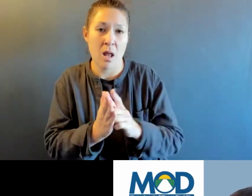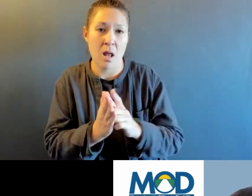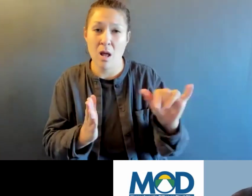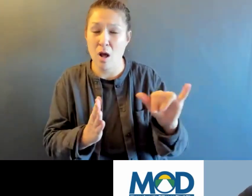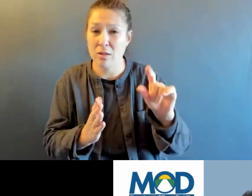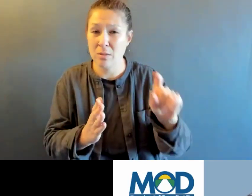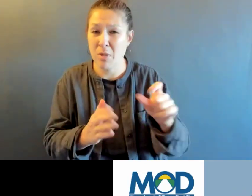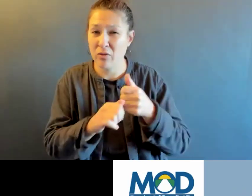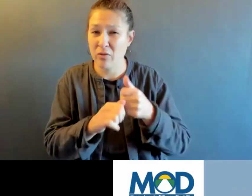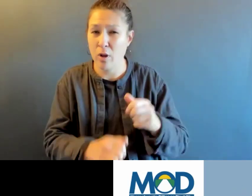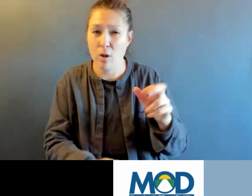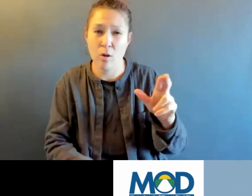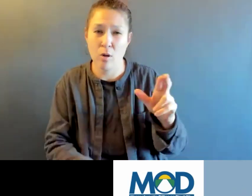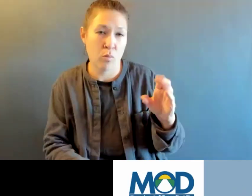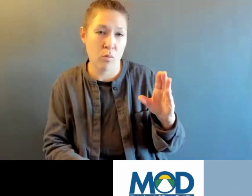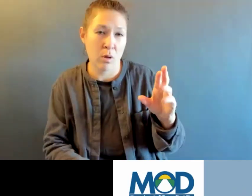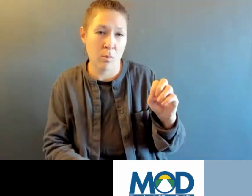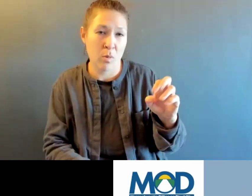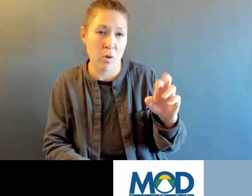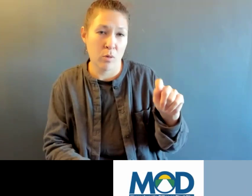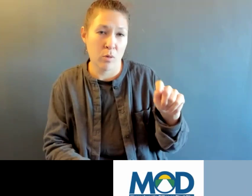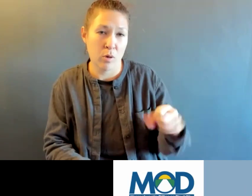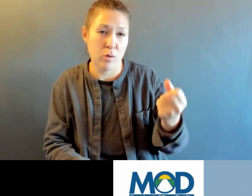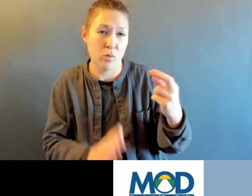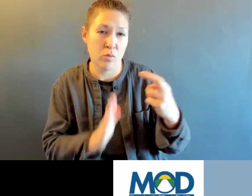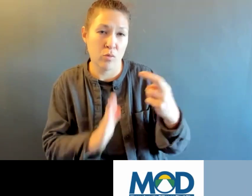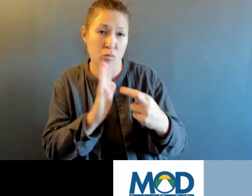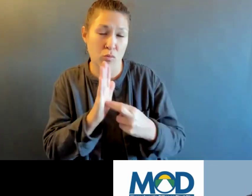Robert's rules, or is that dictated by the municipality?